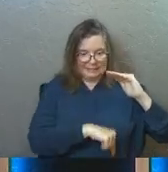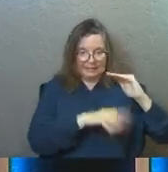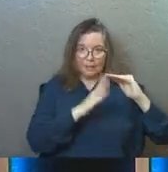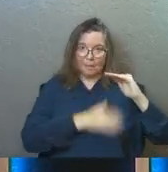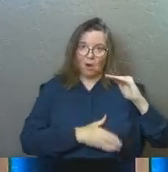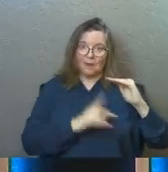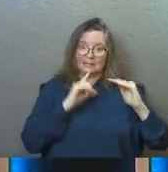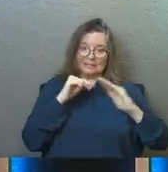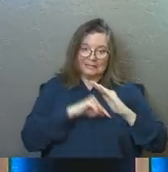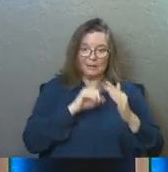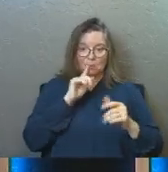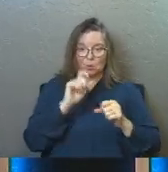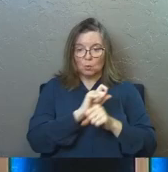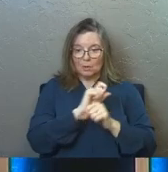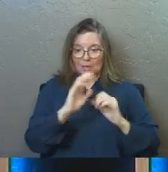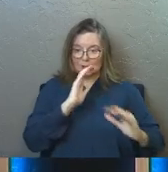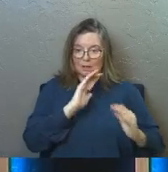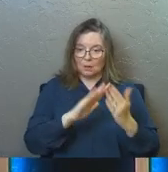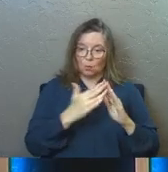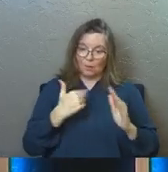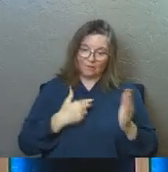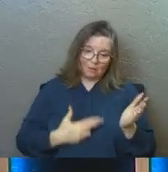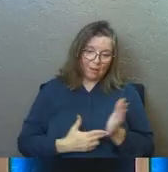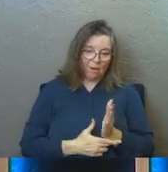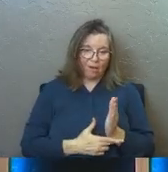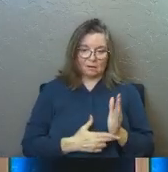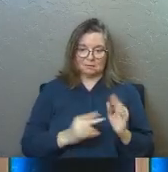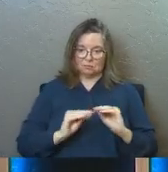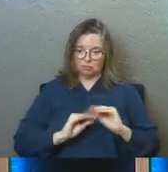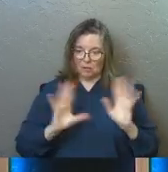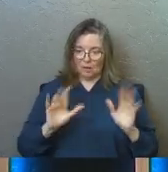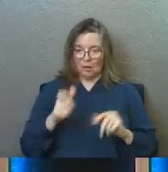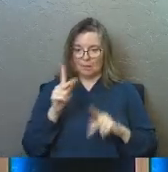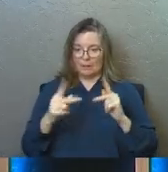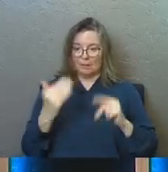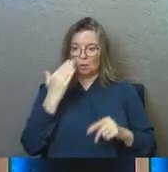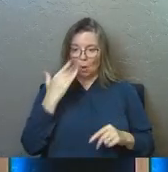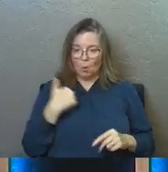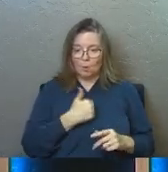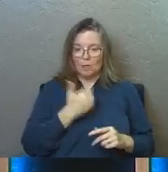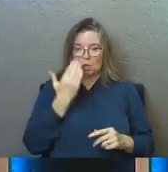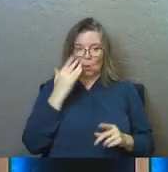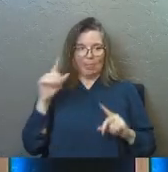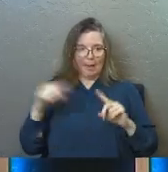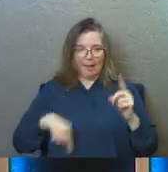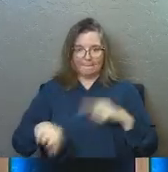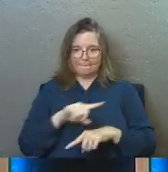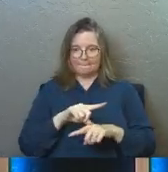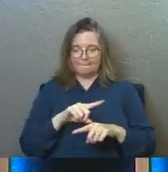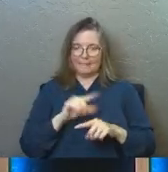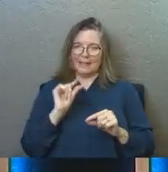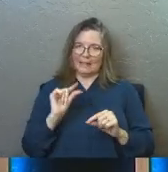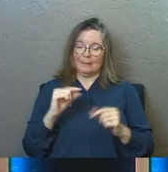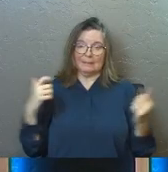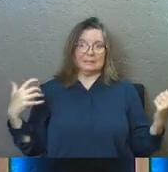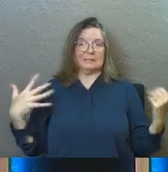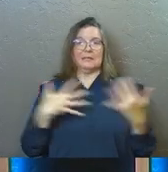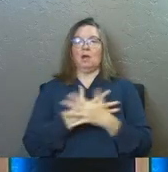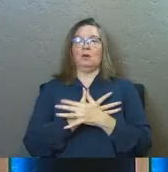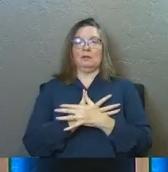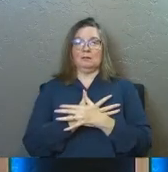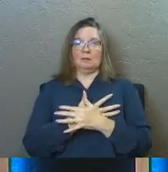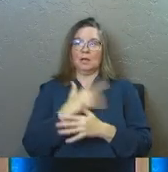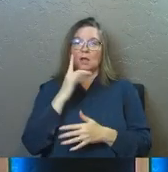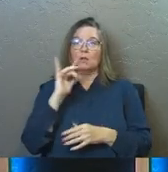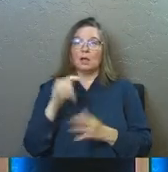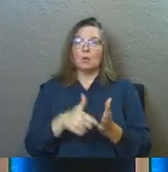authentic, real conversations in community where we have to be honest and transparent and other people get to know us and we get to know them, and it's a little bit scary.